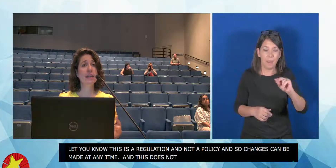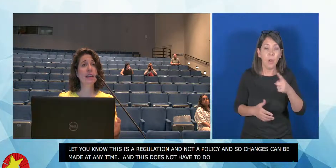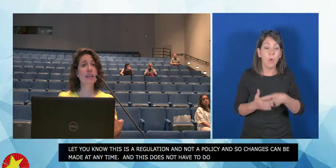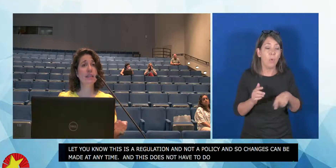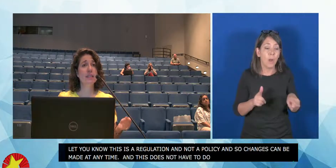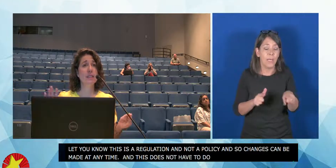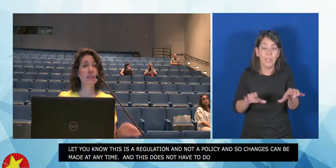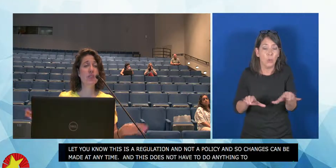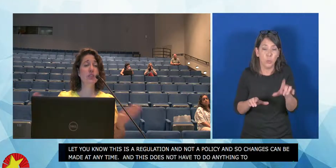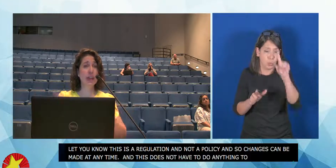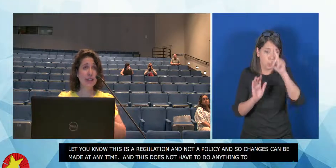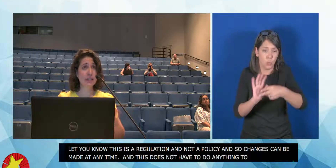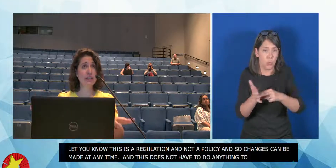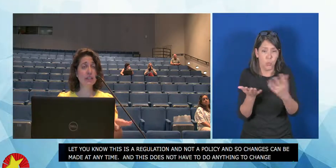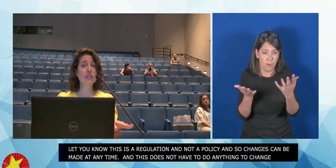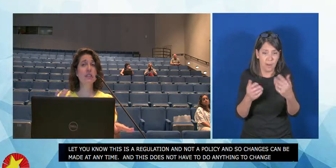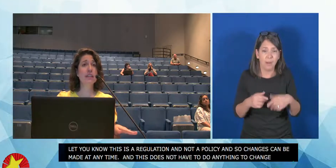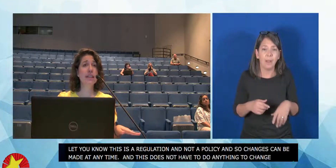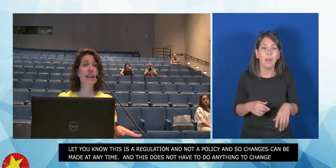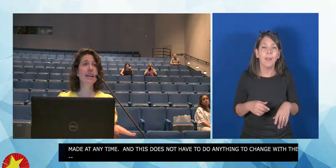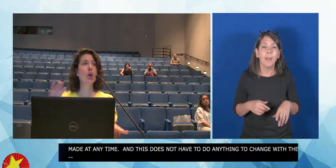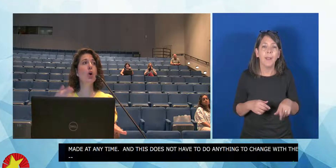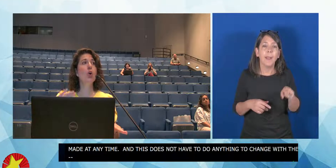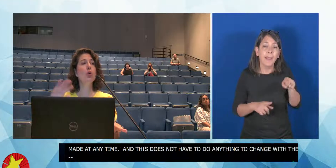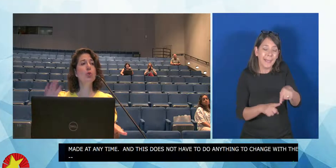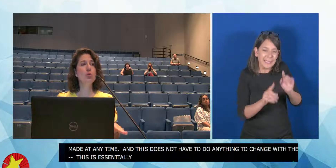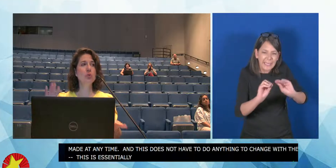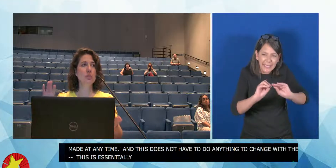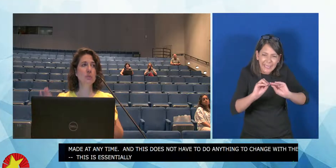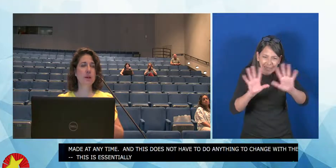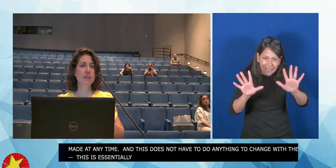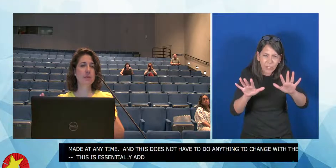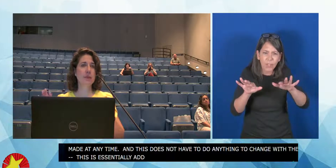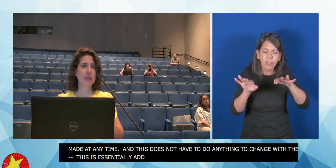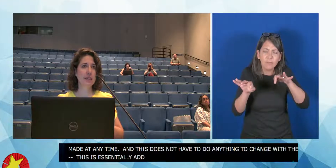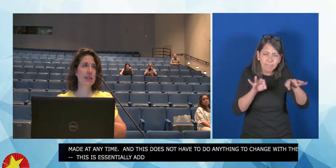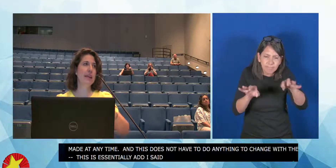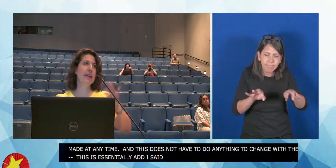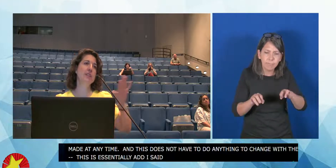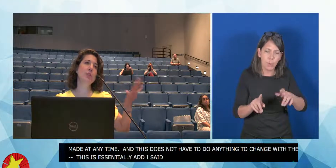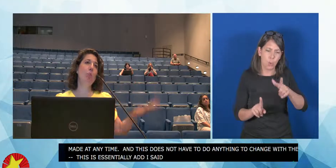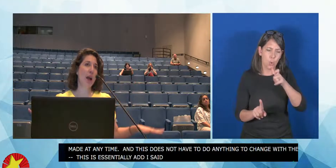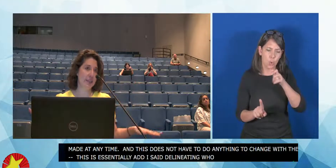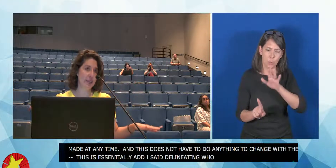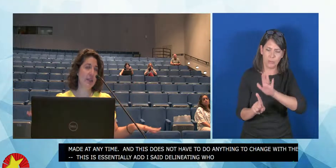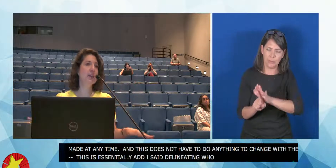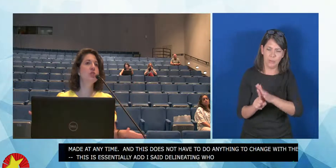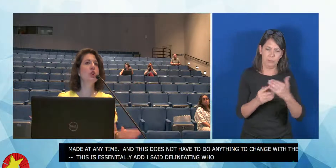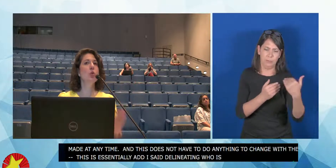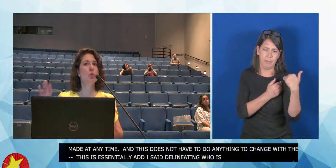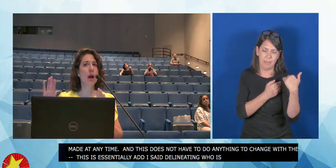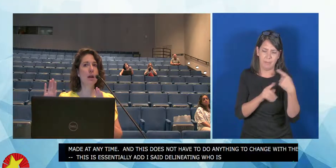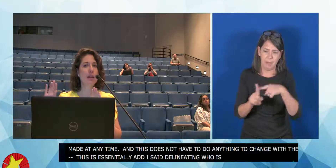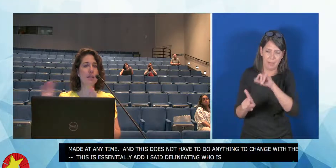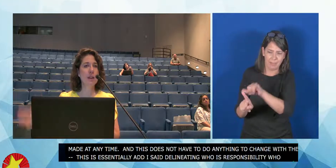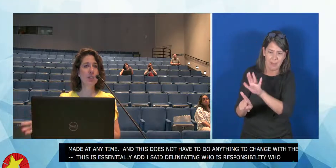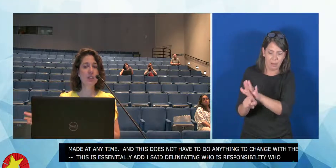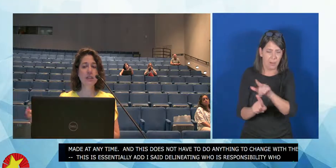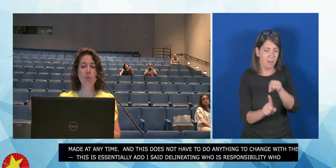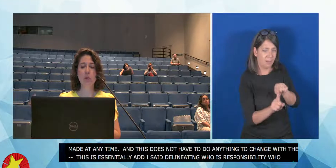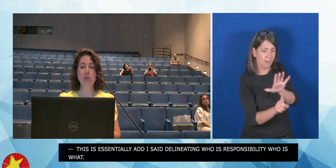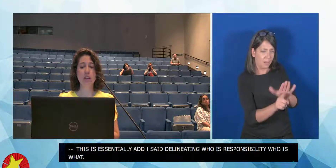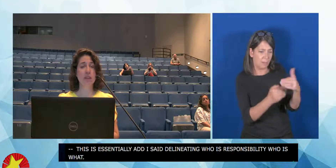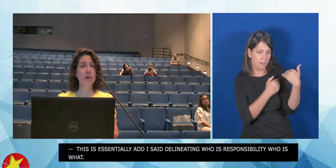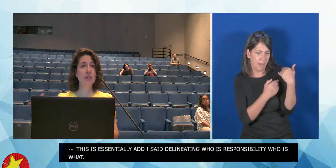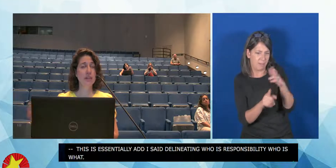is it is essentially, as I said, delineating whose responsibility is what. So especially